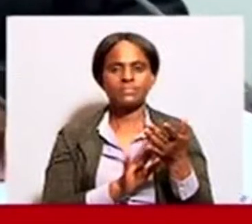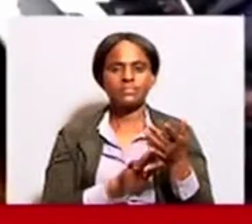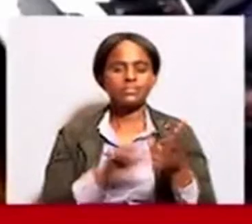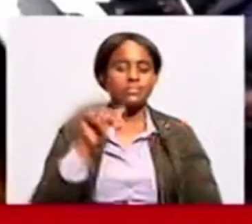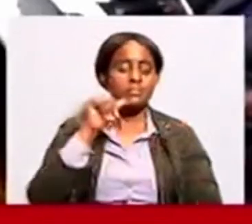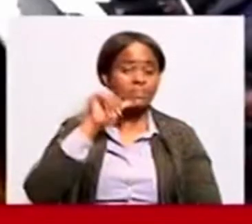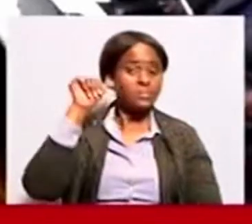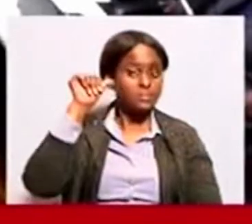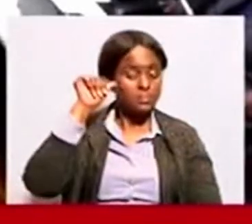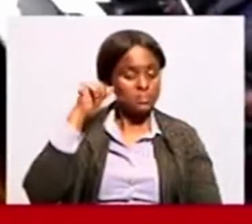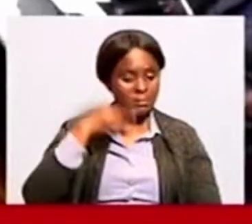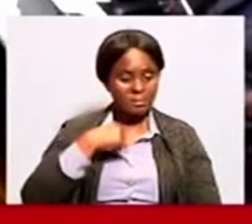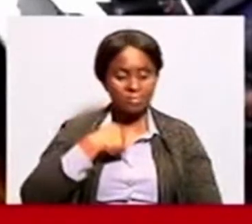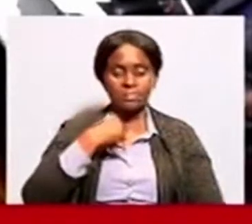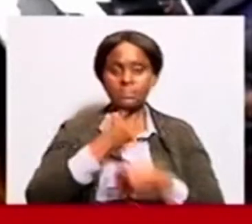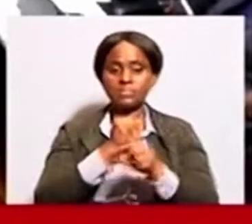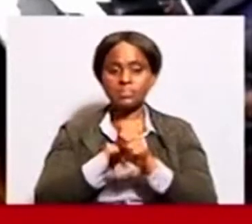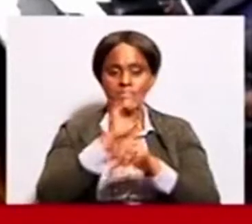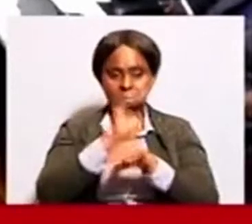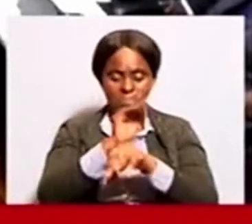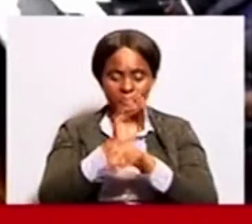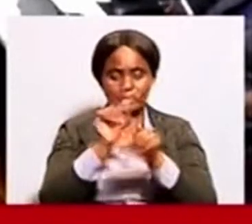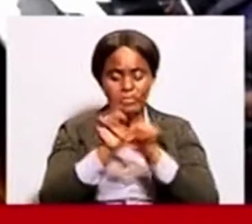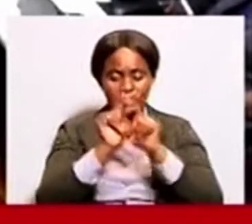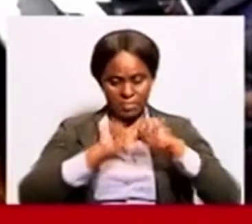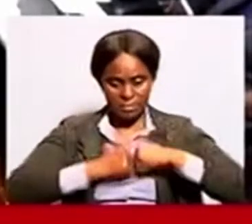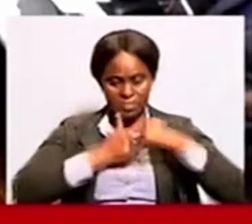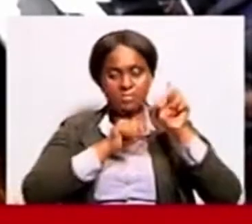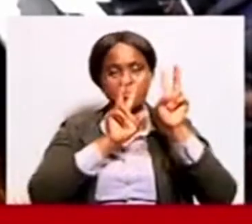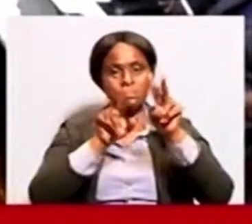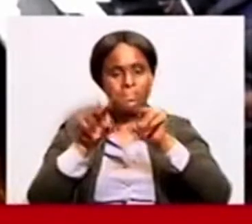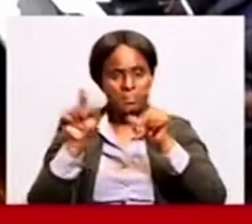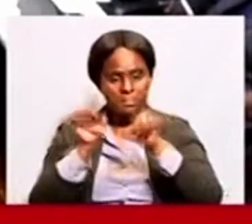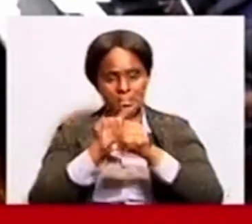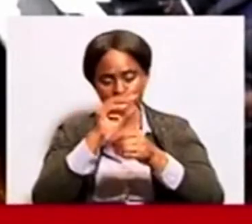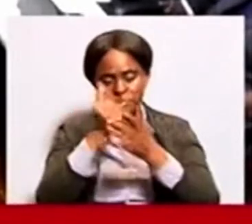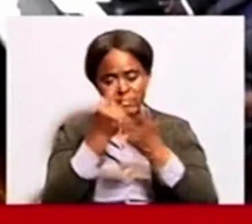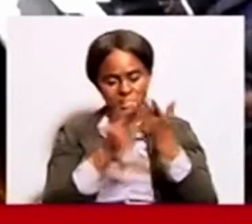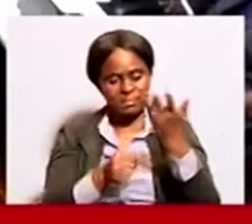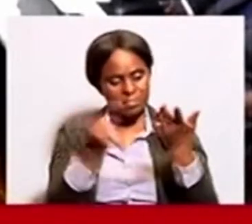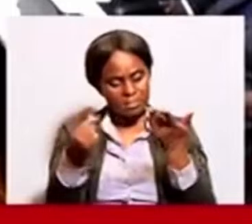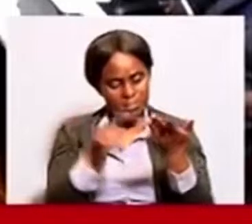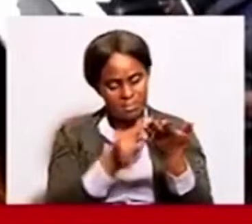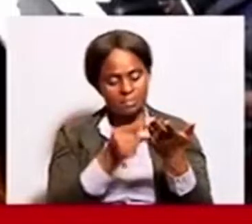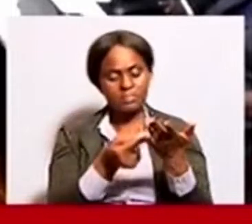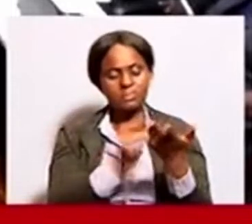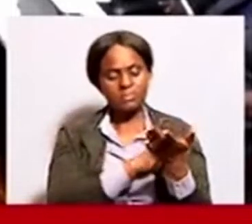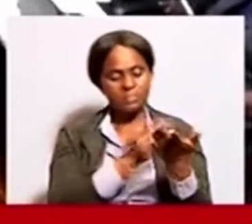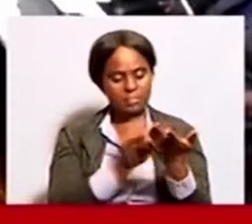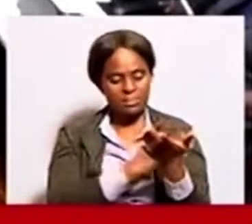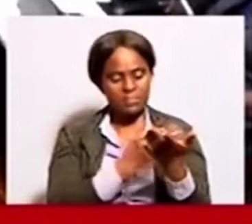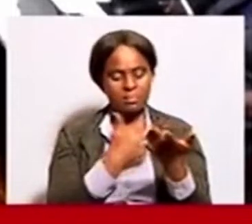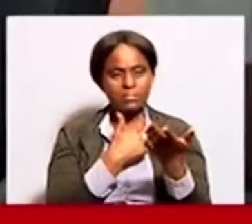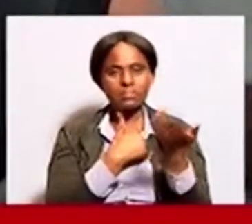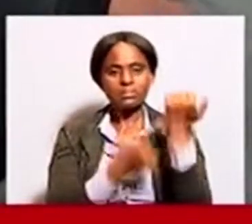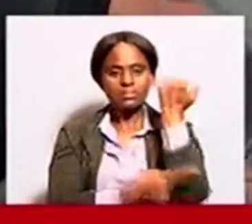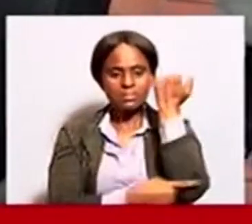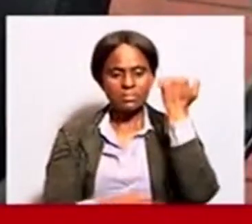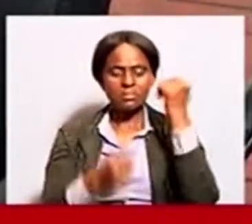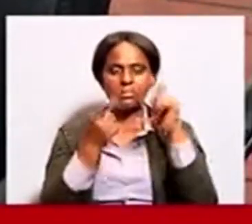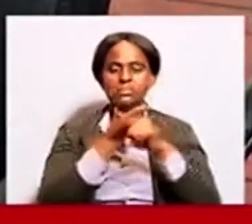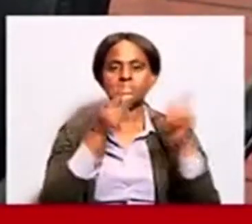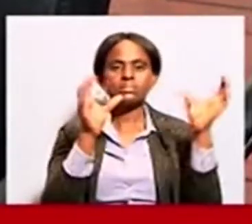Yesterday, I made some comments, and I'm making observations, and these are coming to pass. There is a temptation by